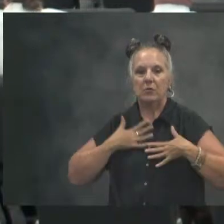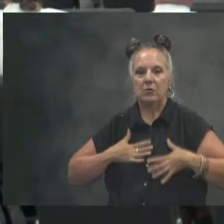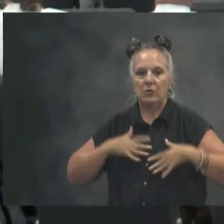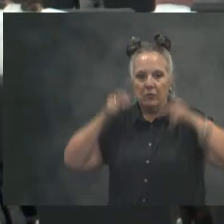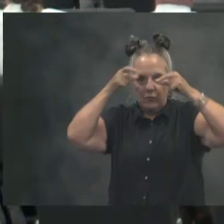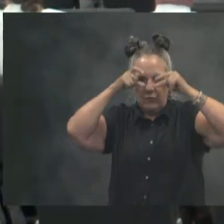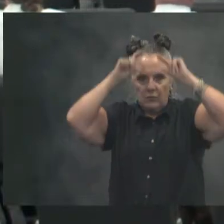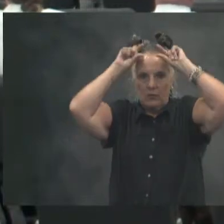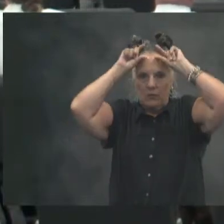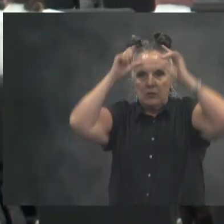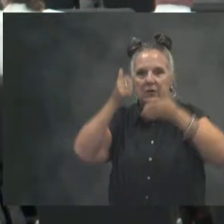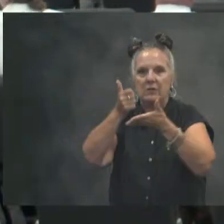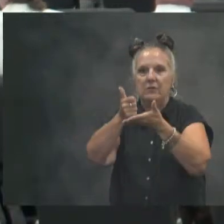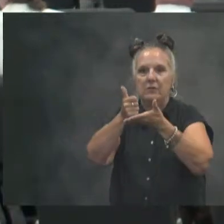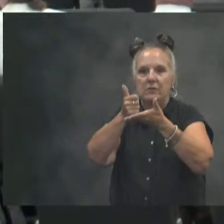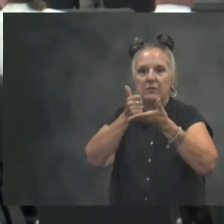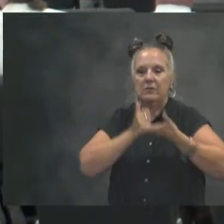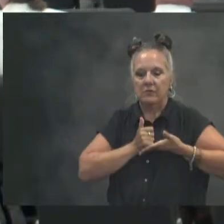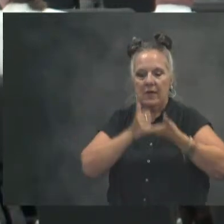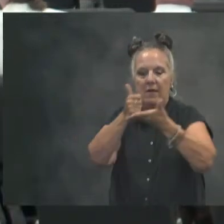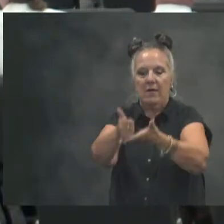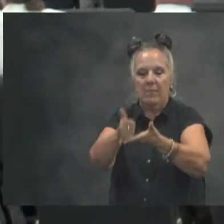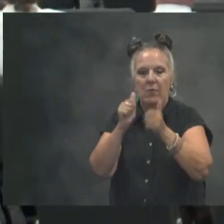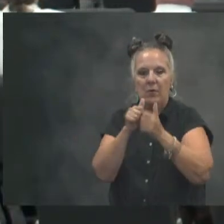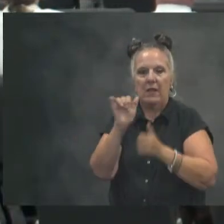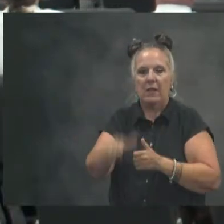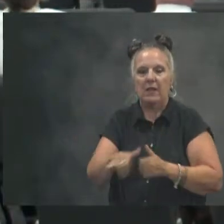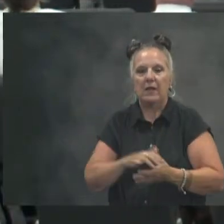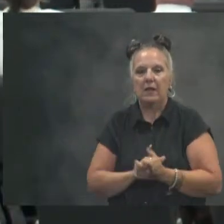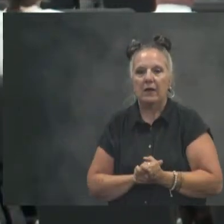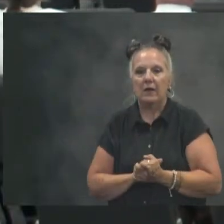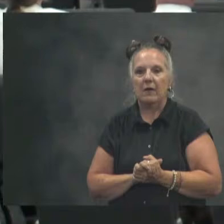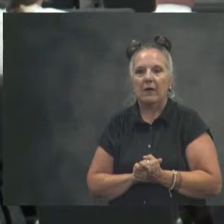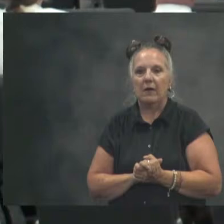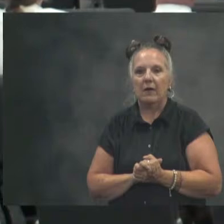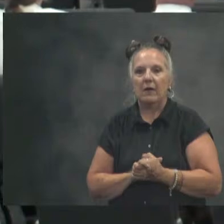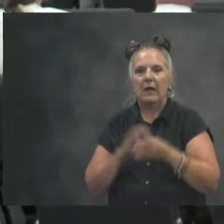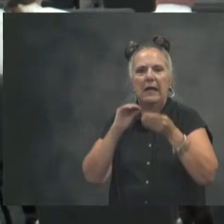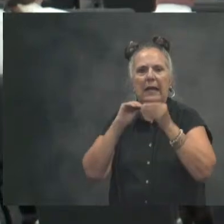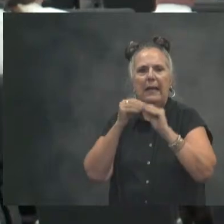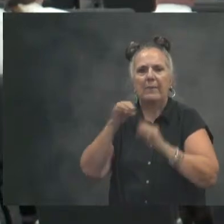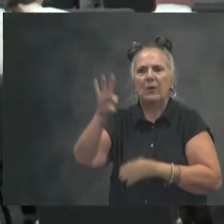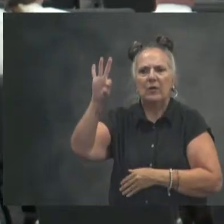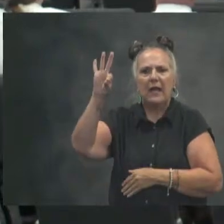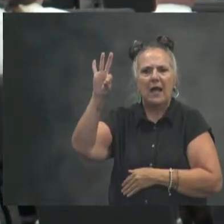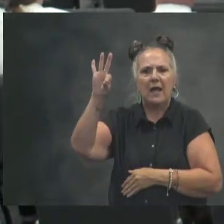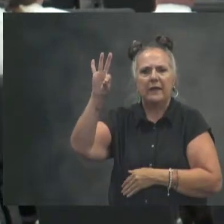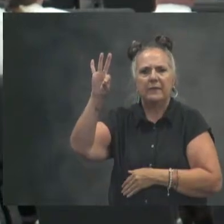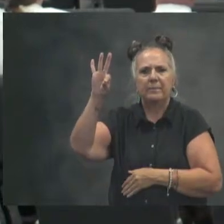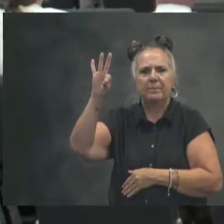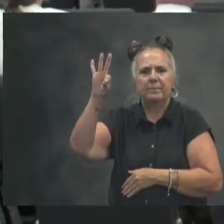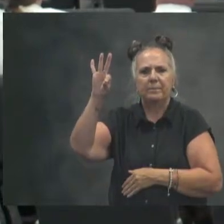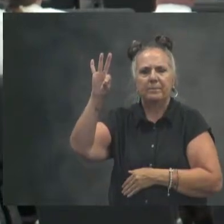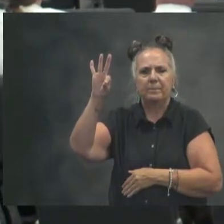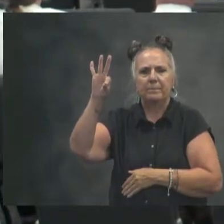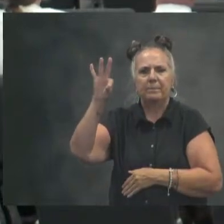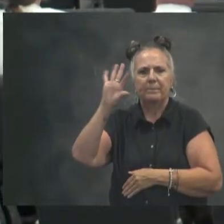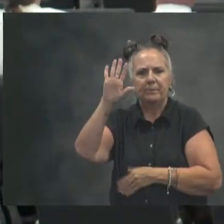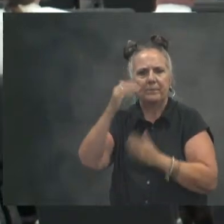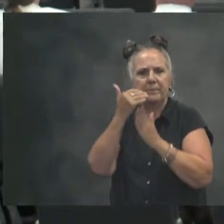here to help us with that. So this appears as number 9 on your agenda.